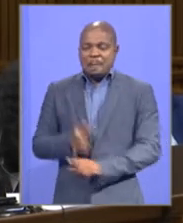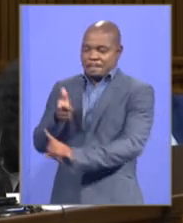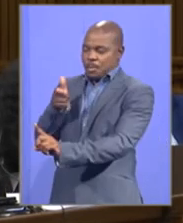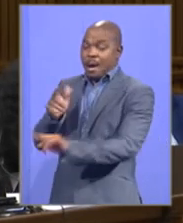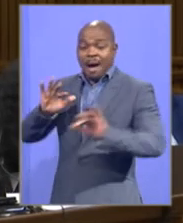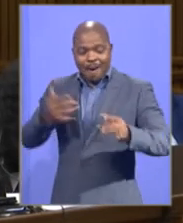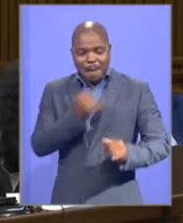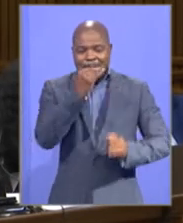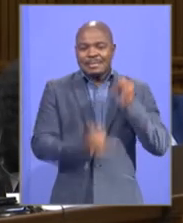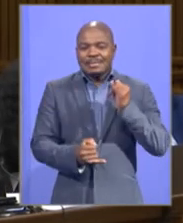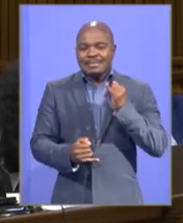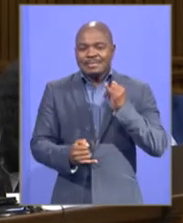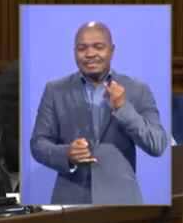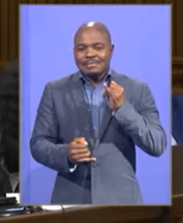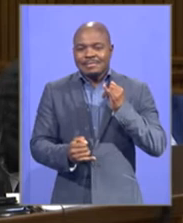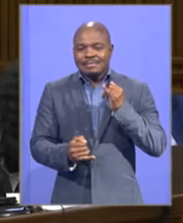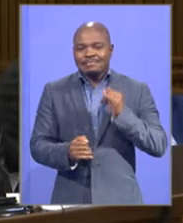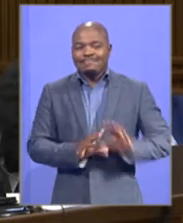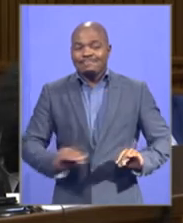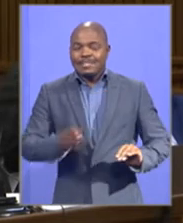by mistake, as it's alleged.